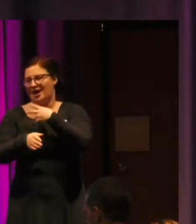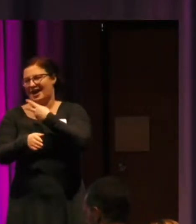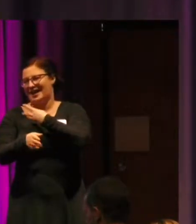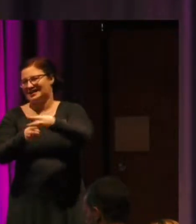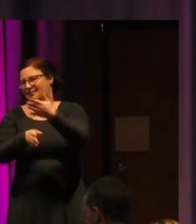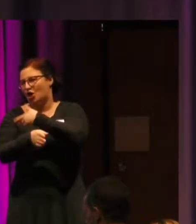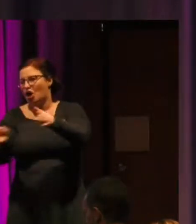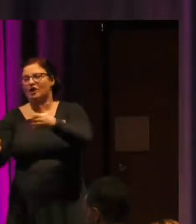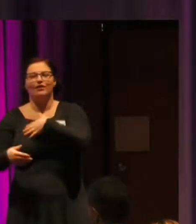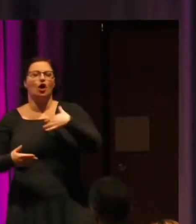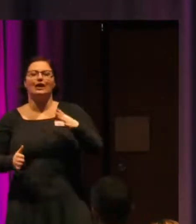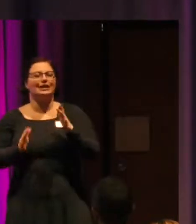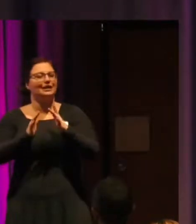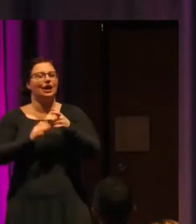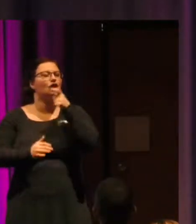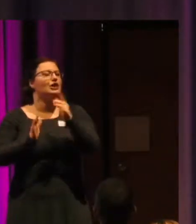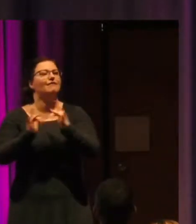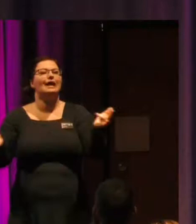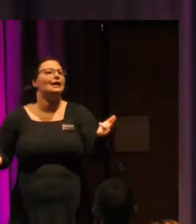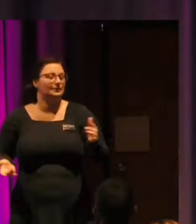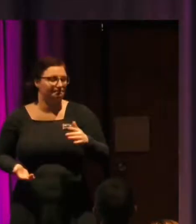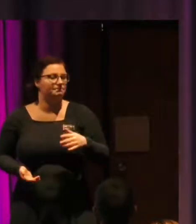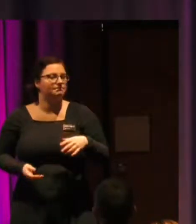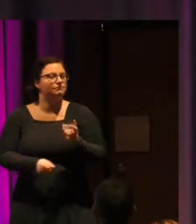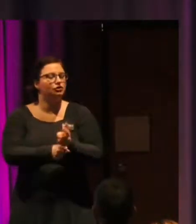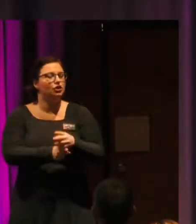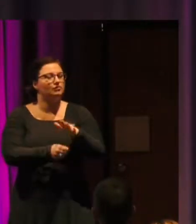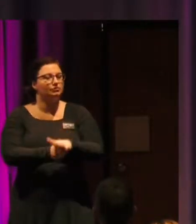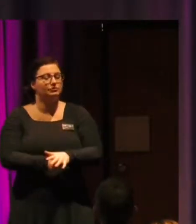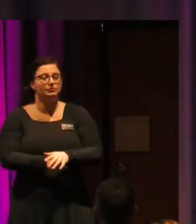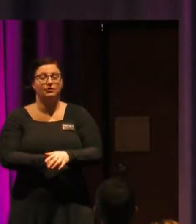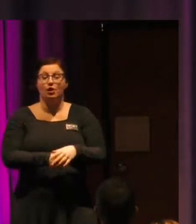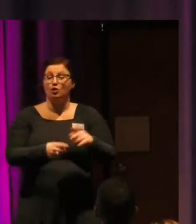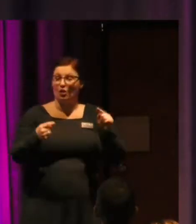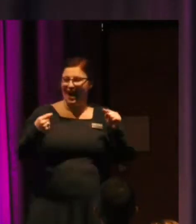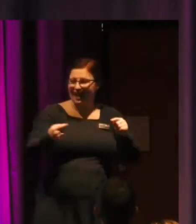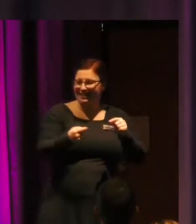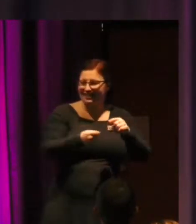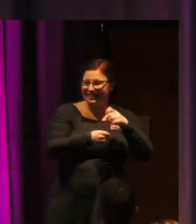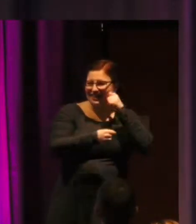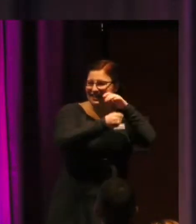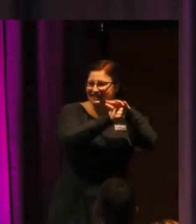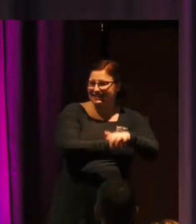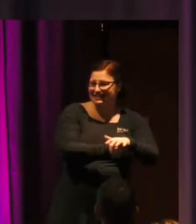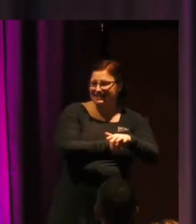to have a freedom of expression. We've also seen an anti-racist